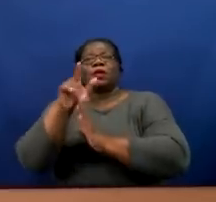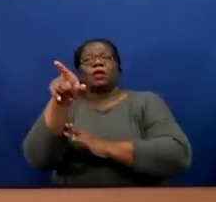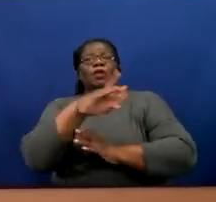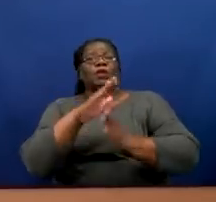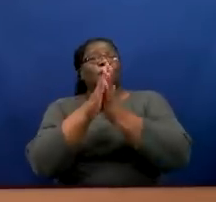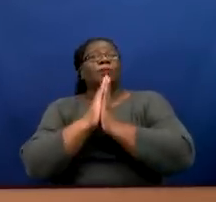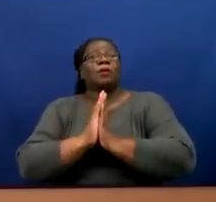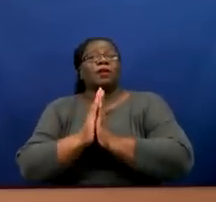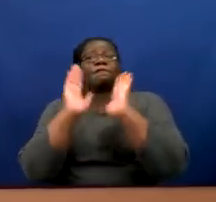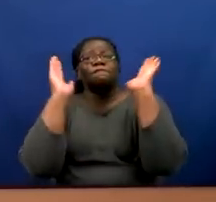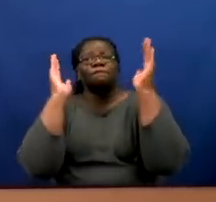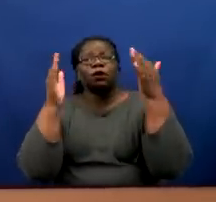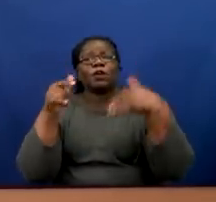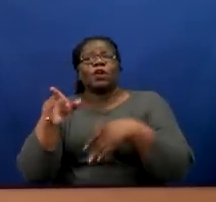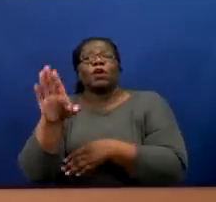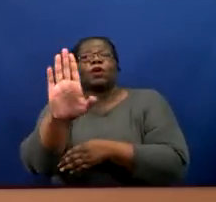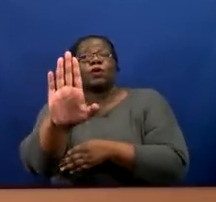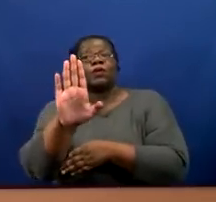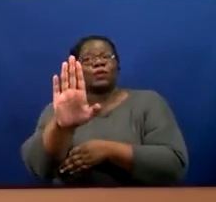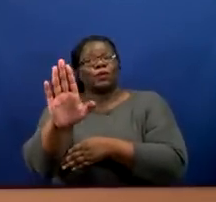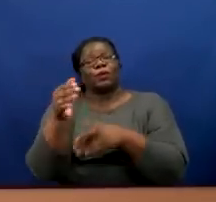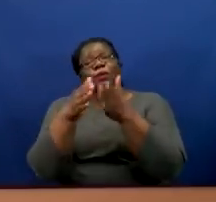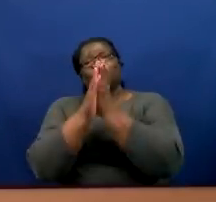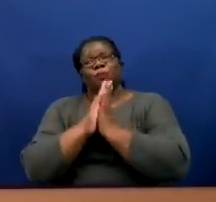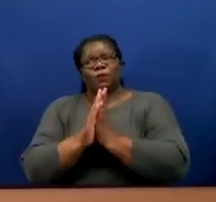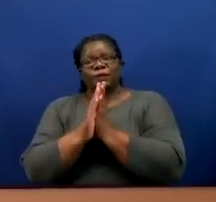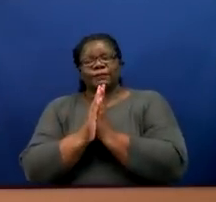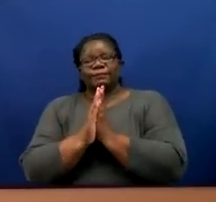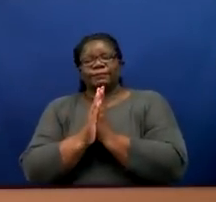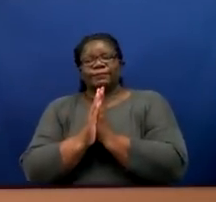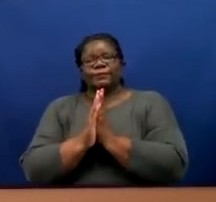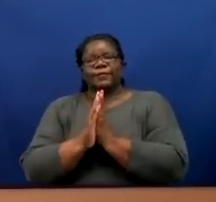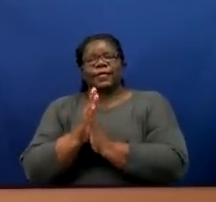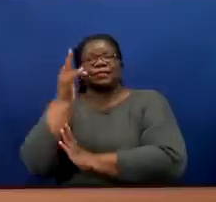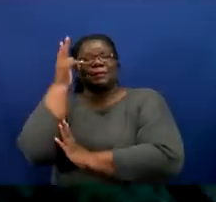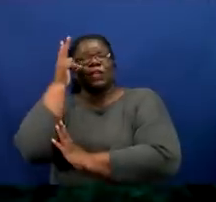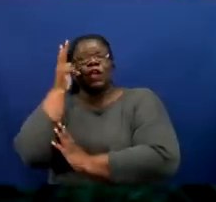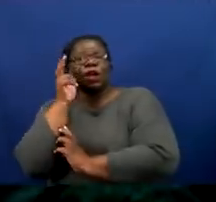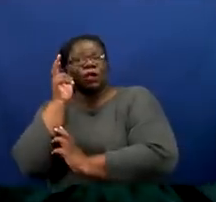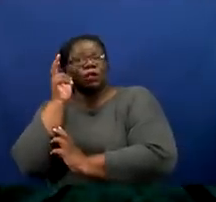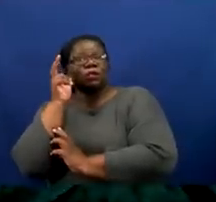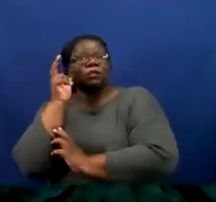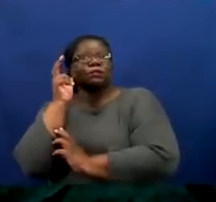Hear me. Your prayer has been heard.